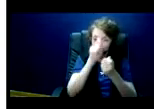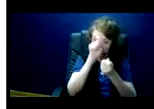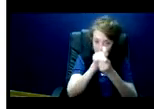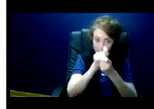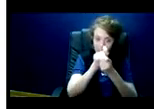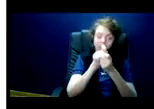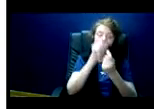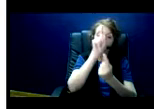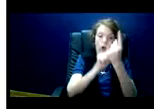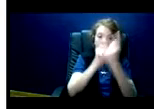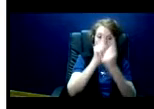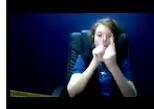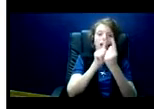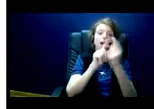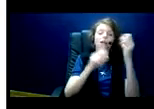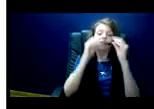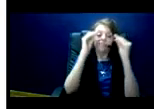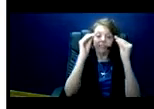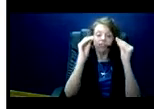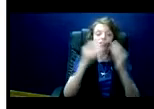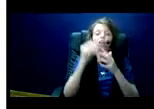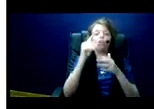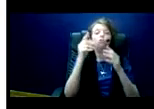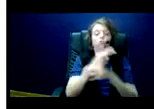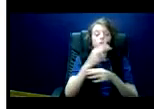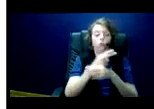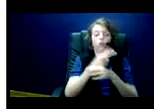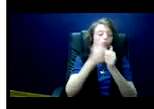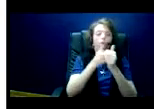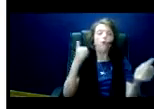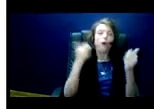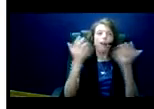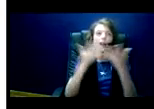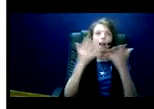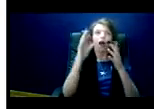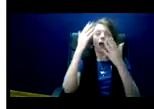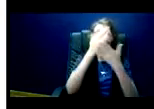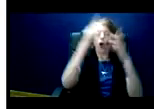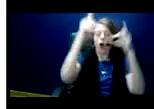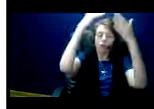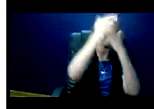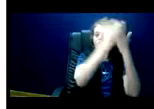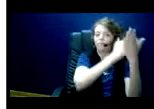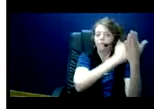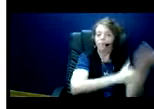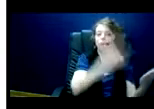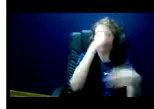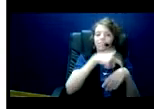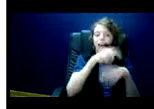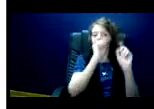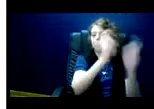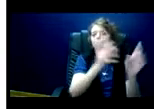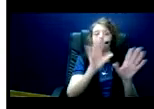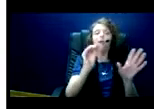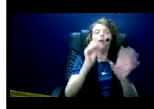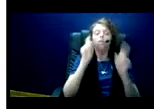provide one instruction at a time. So you should avoid providing a long list of instructions at once. It's important to